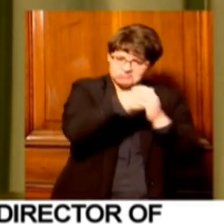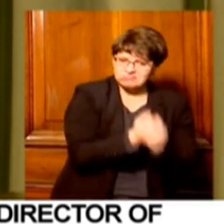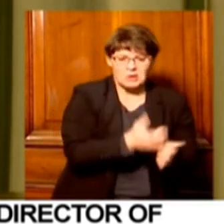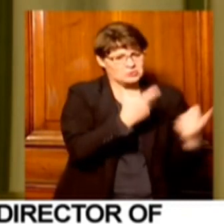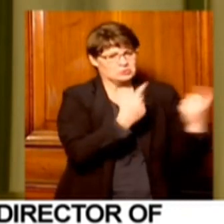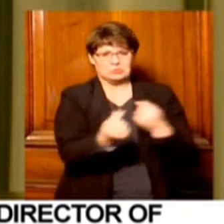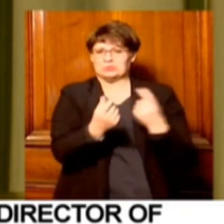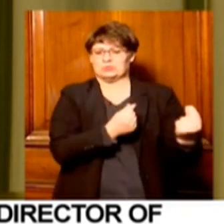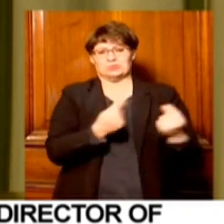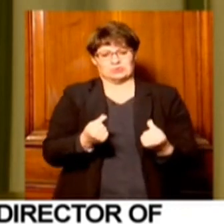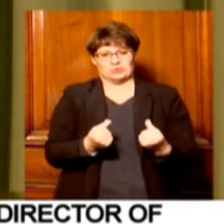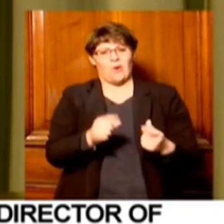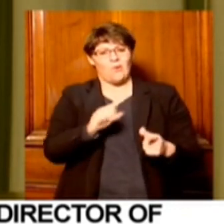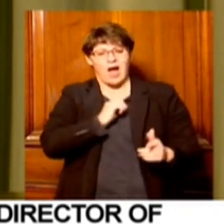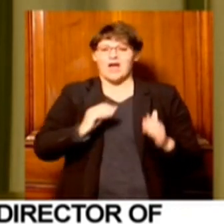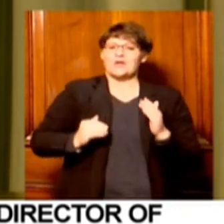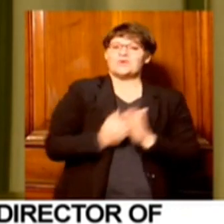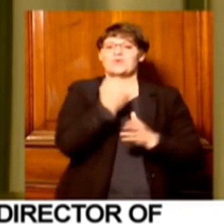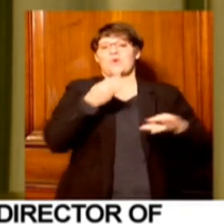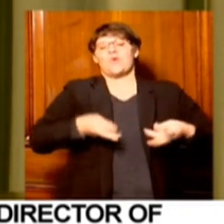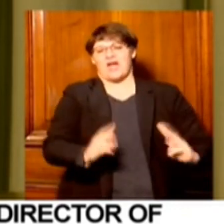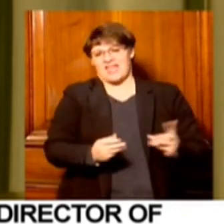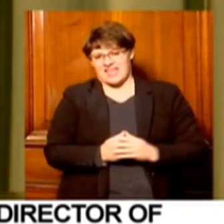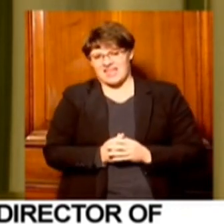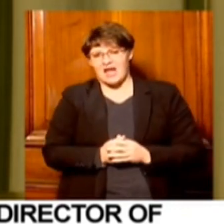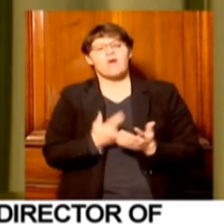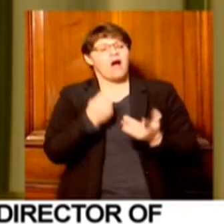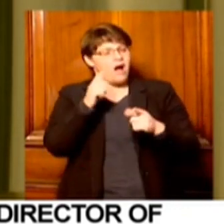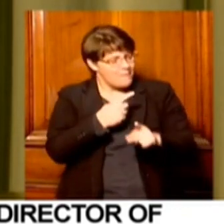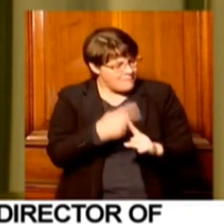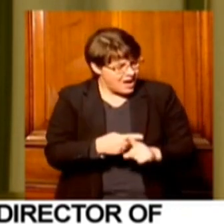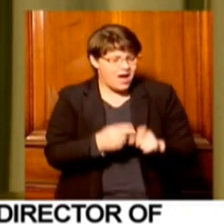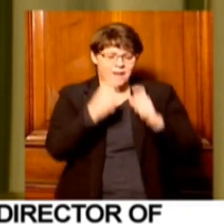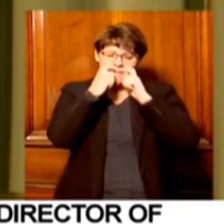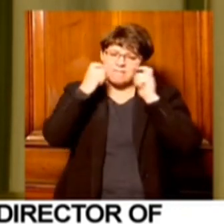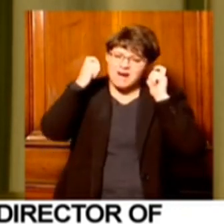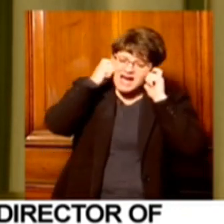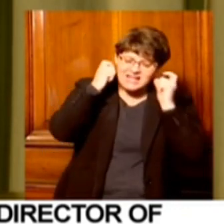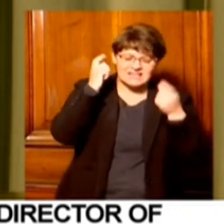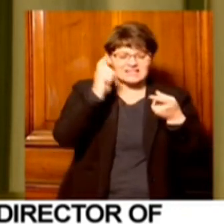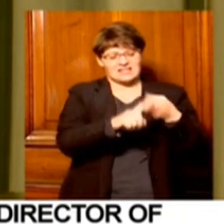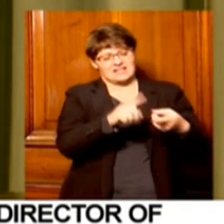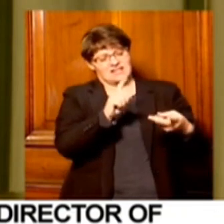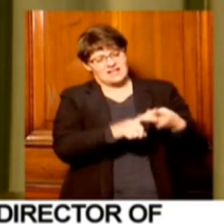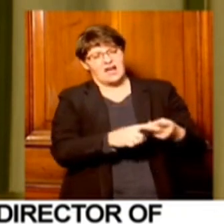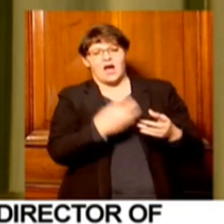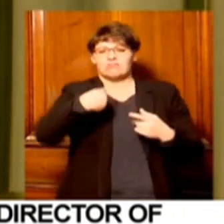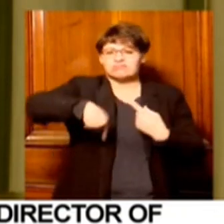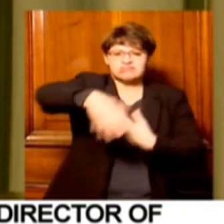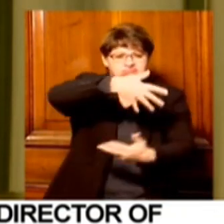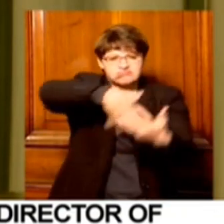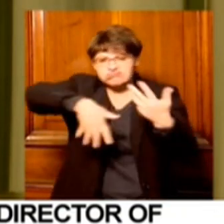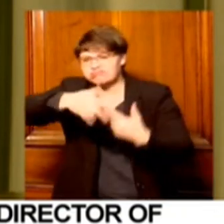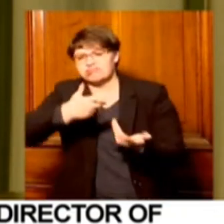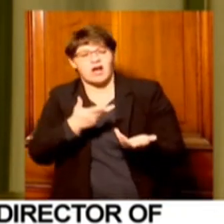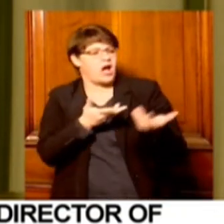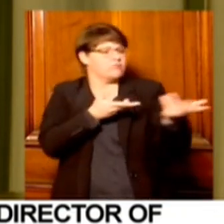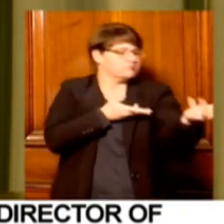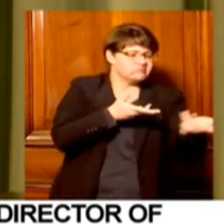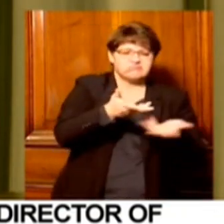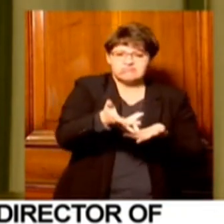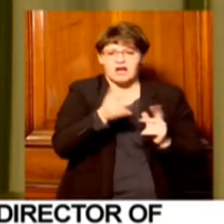this new way of life of putting on your masks as you go around and